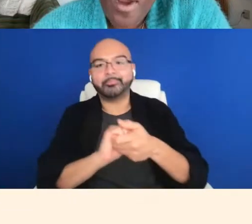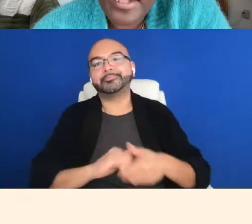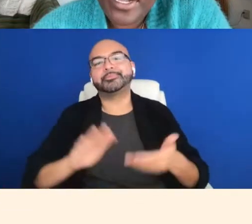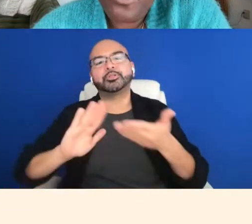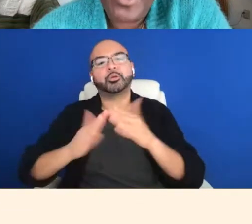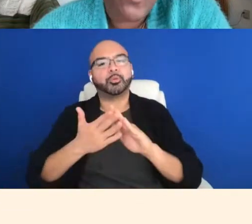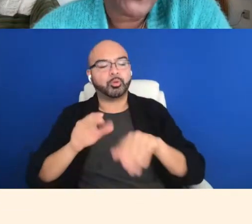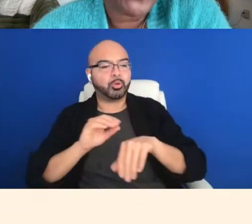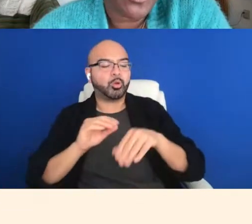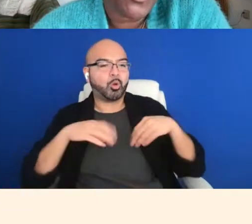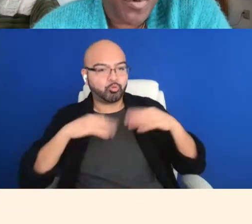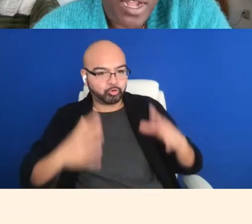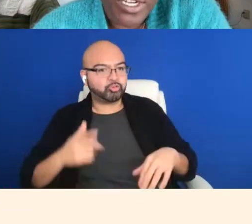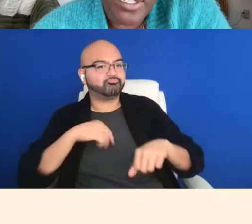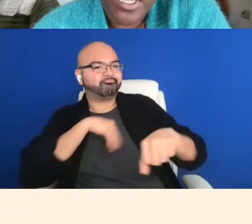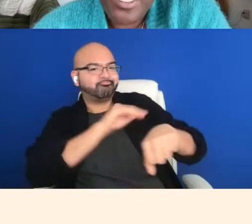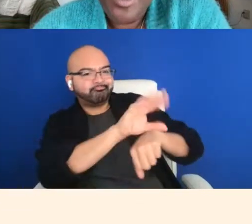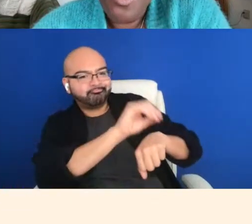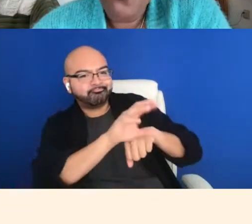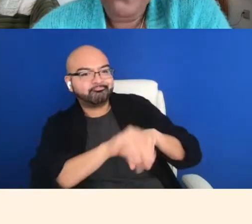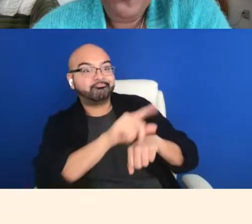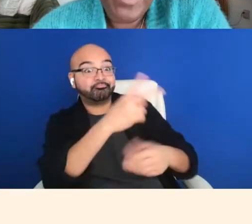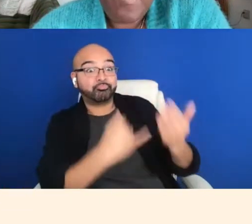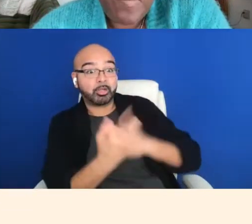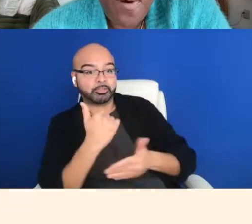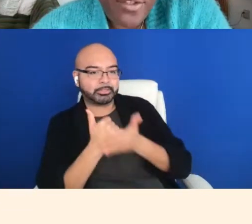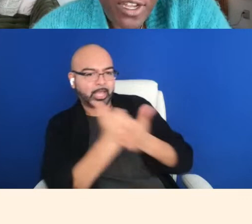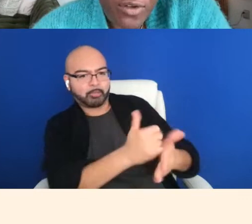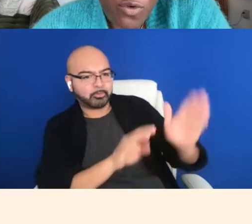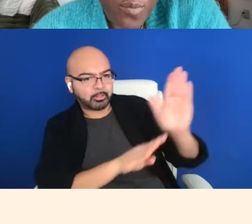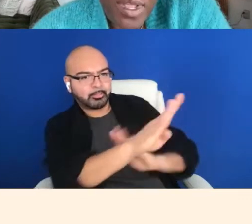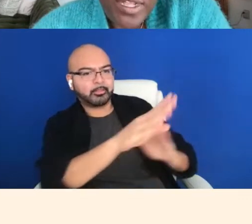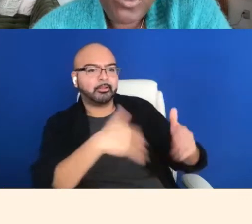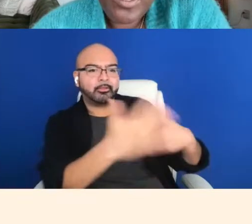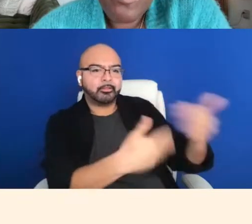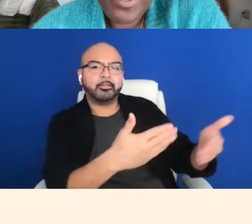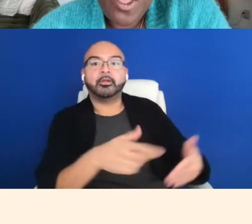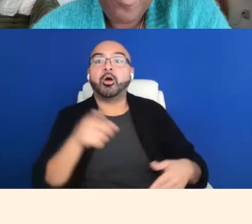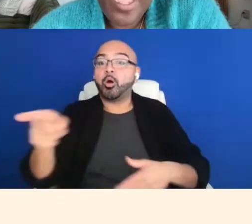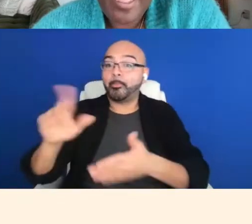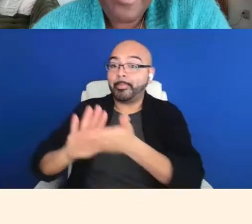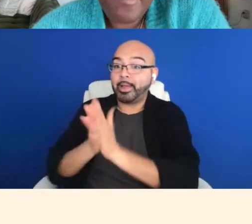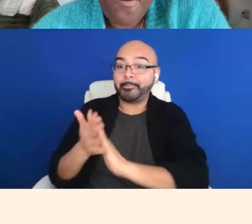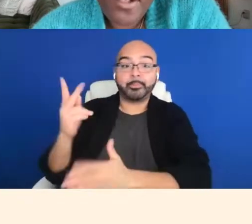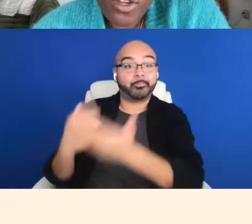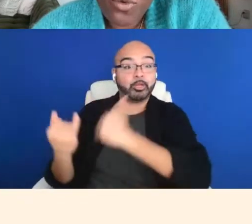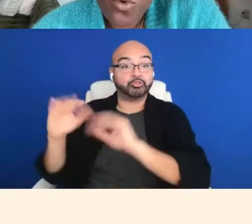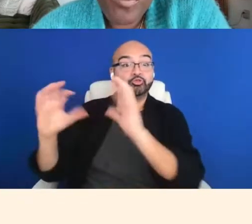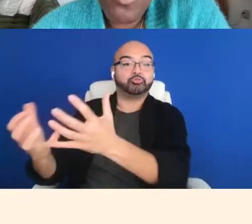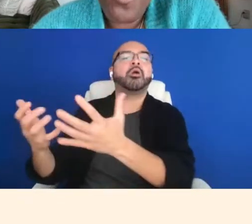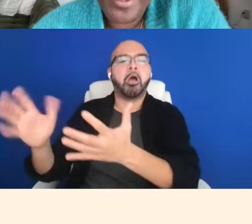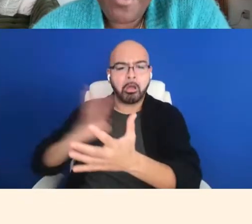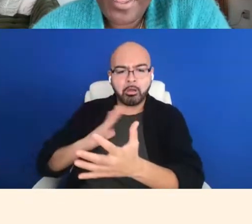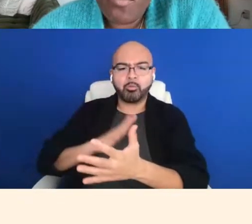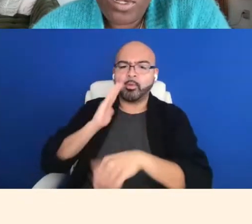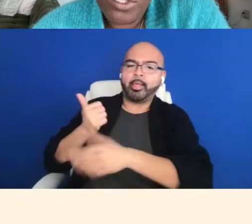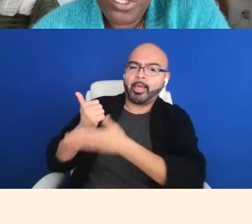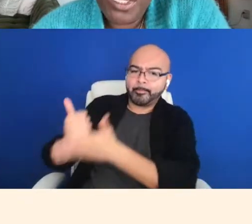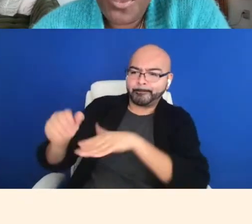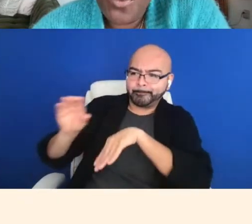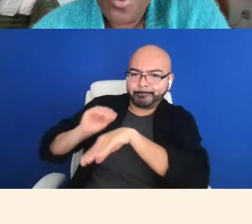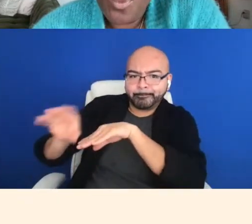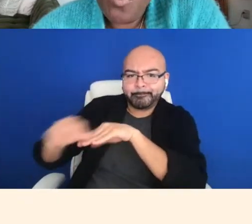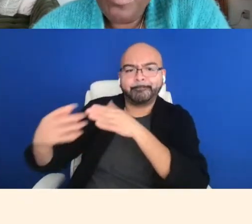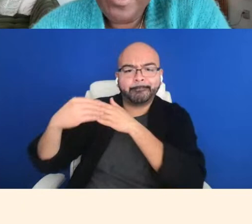you on projects. We help you launch projects. Oh, you become a project group. So then we help guide that project group to where it wants